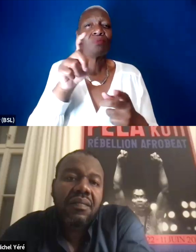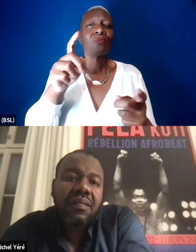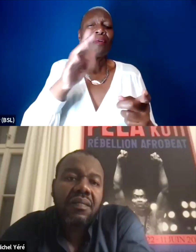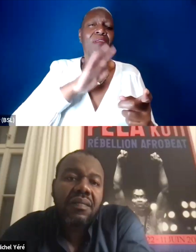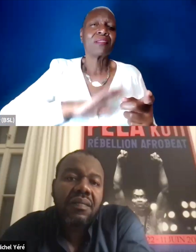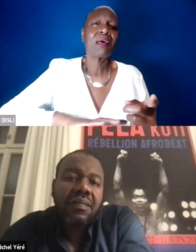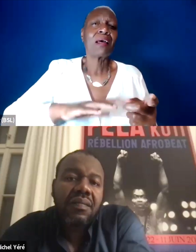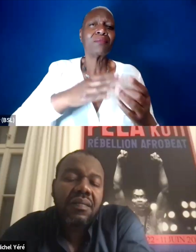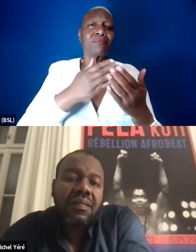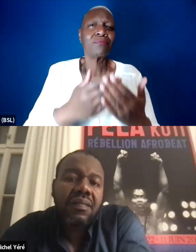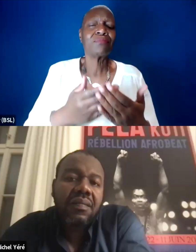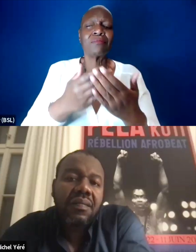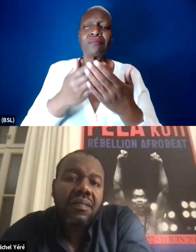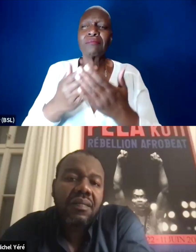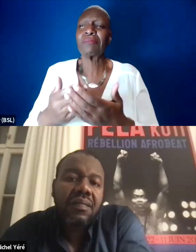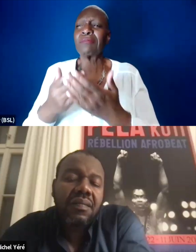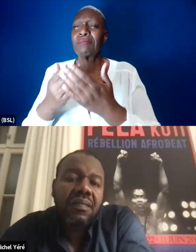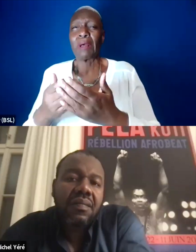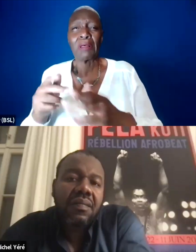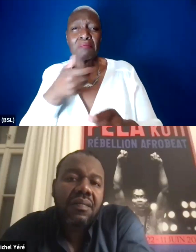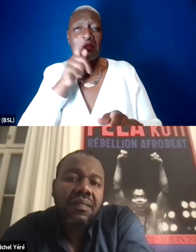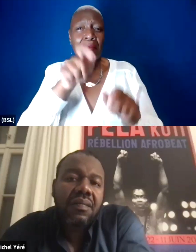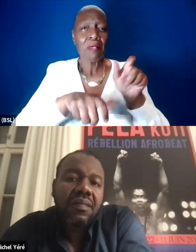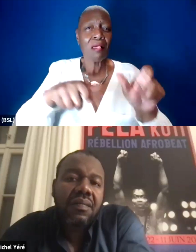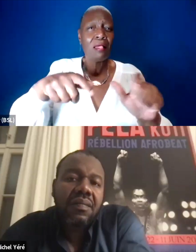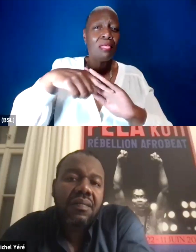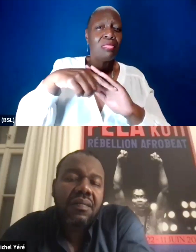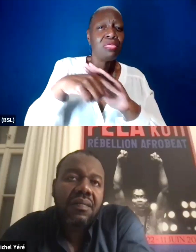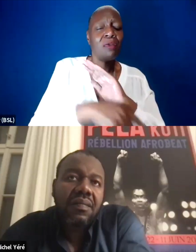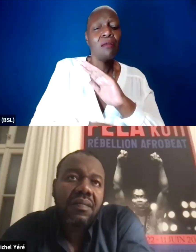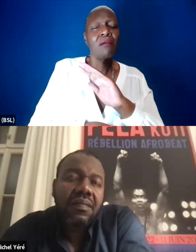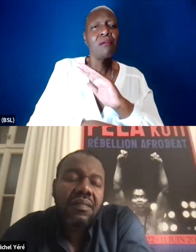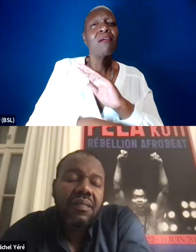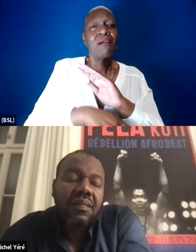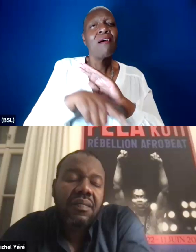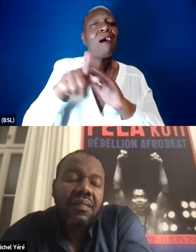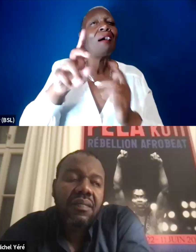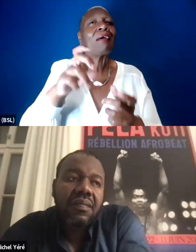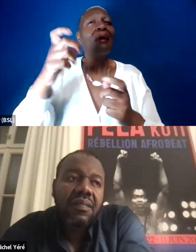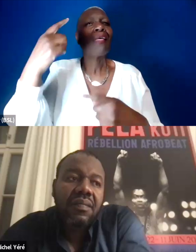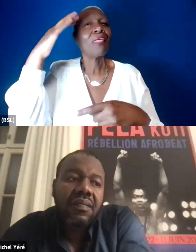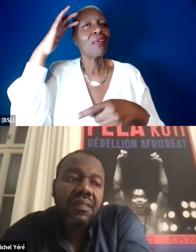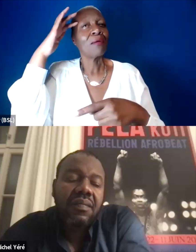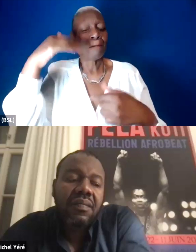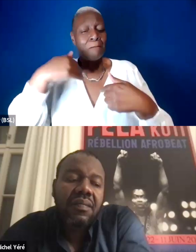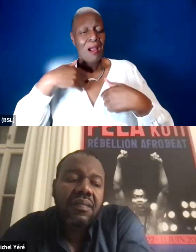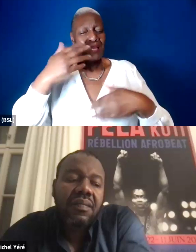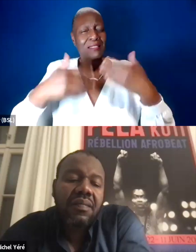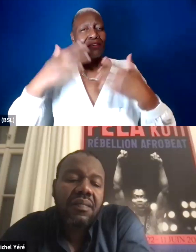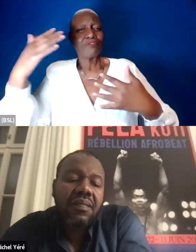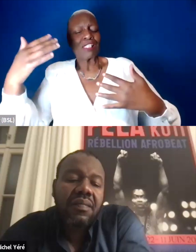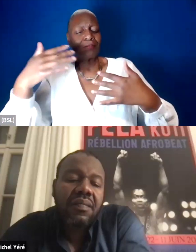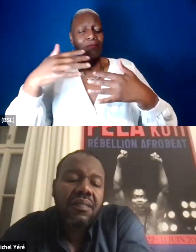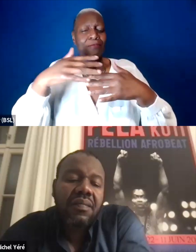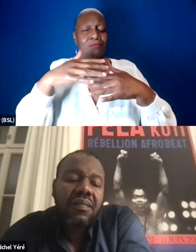of immeasurable misery and deprivation. I blend them with my own suffering. With the venoms